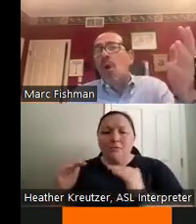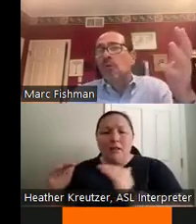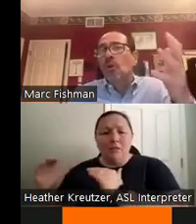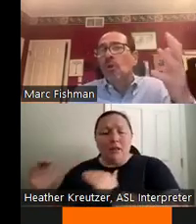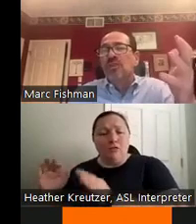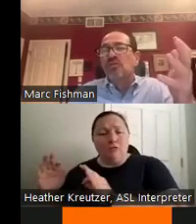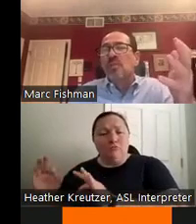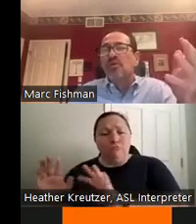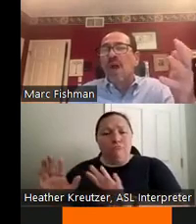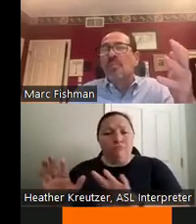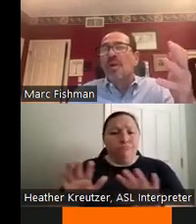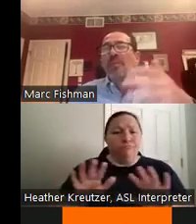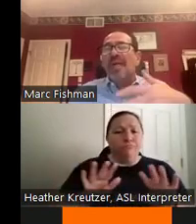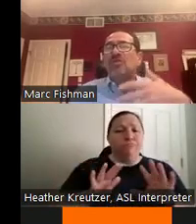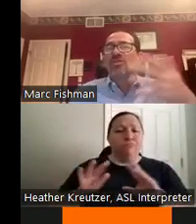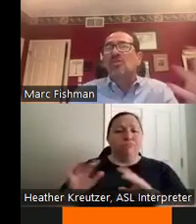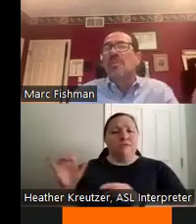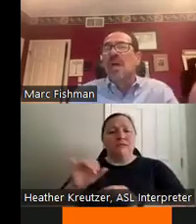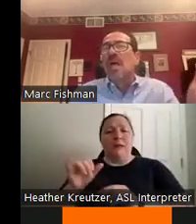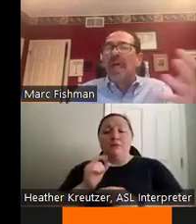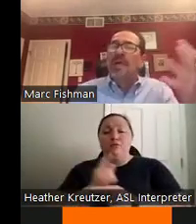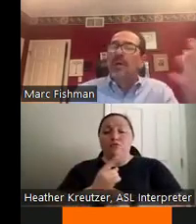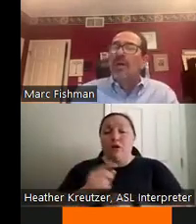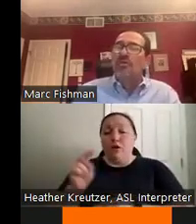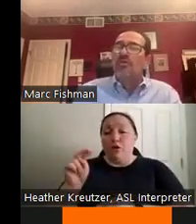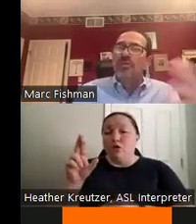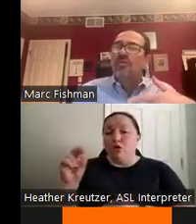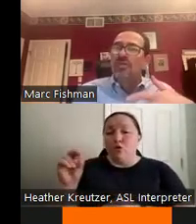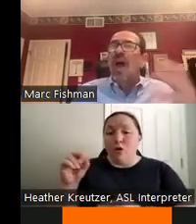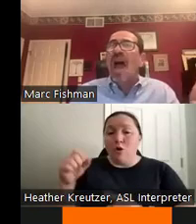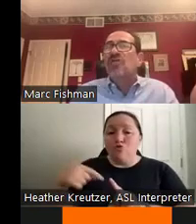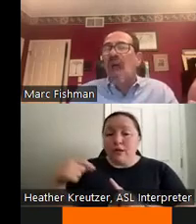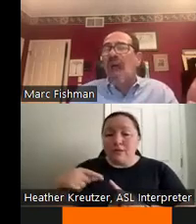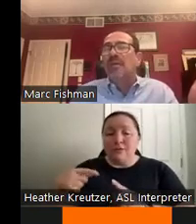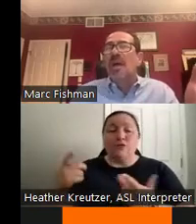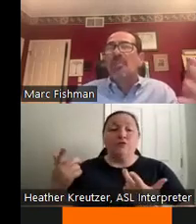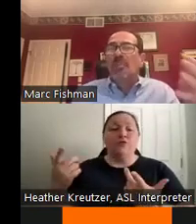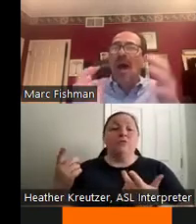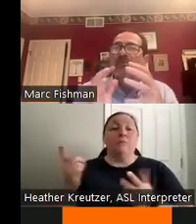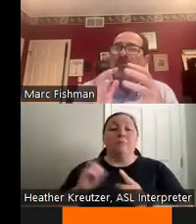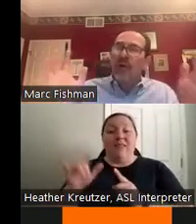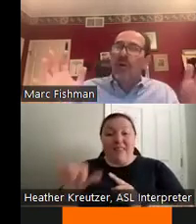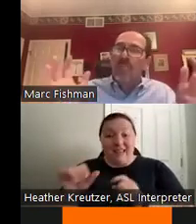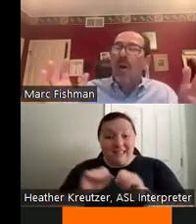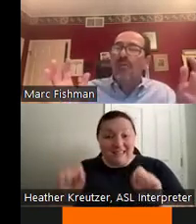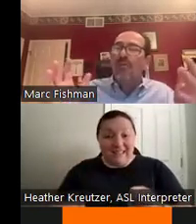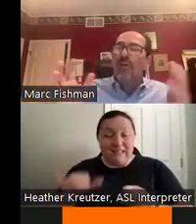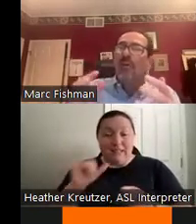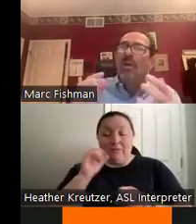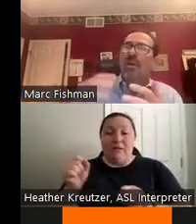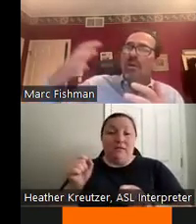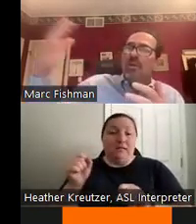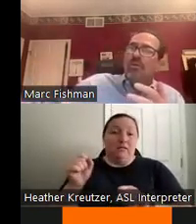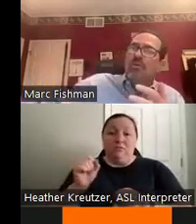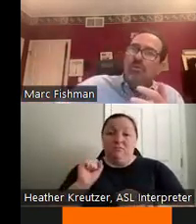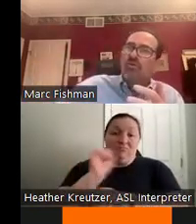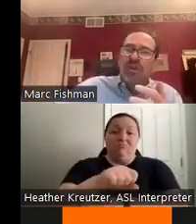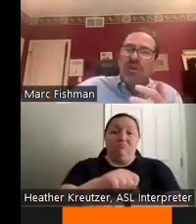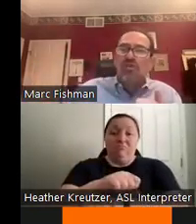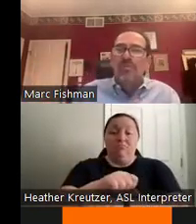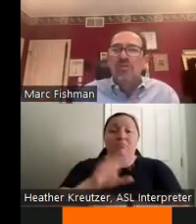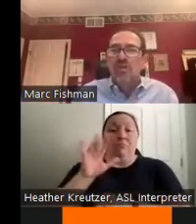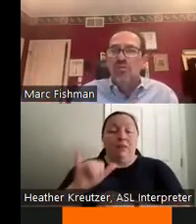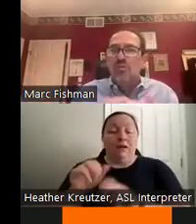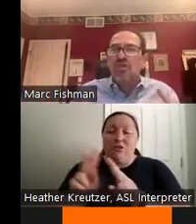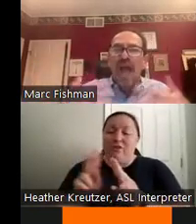way all neurotransmitters operate. But that system, like with other substances, hijacked by very powerful